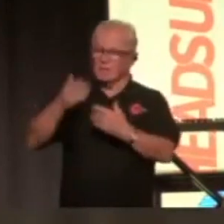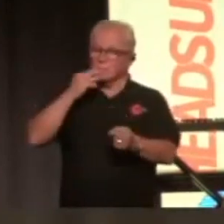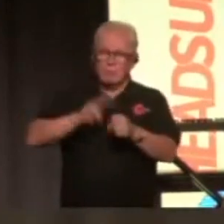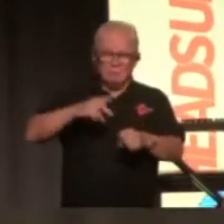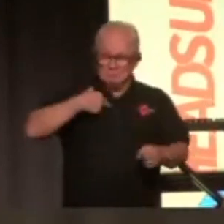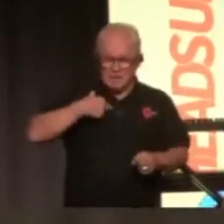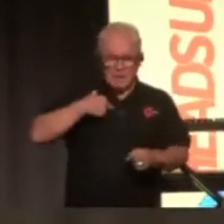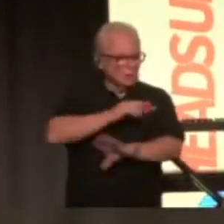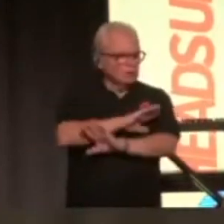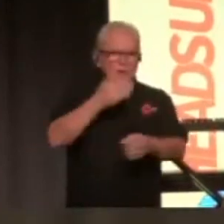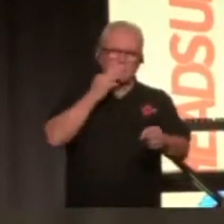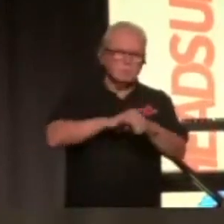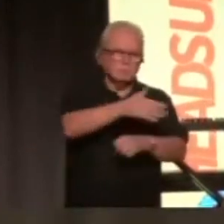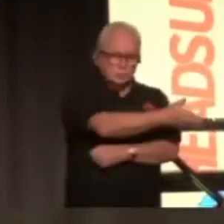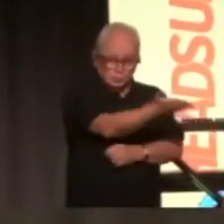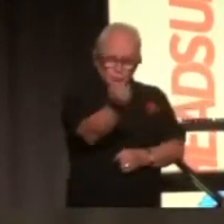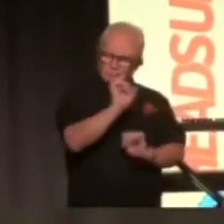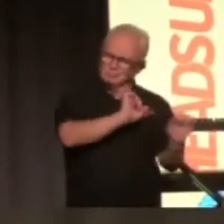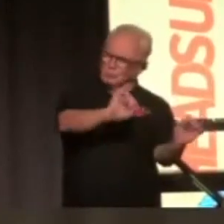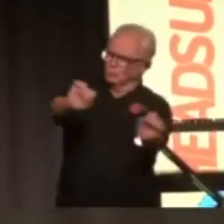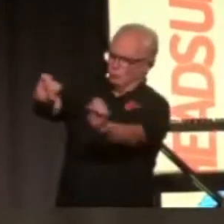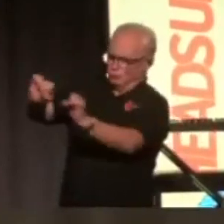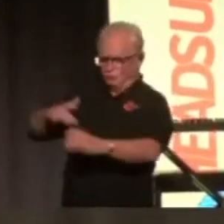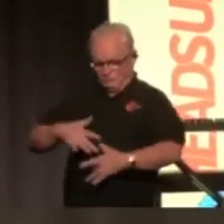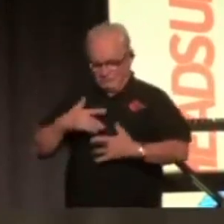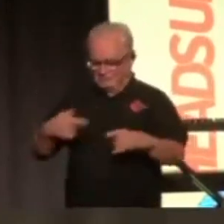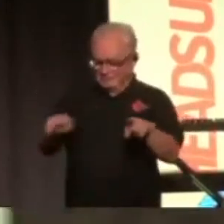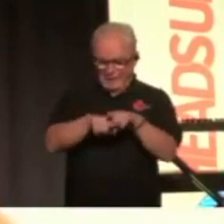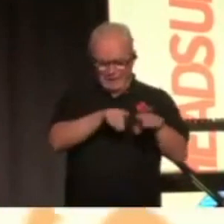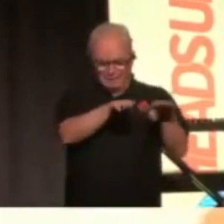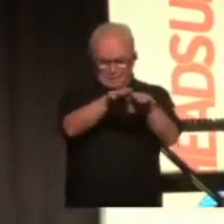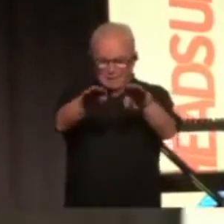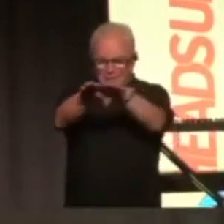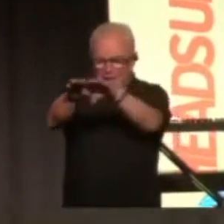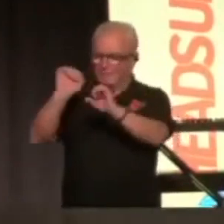did not promise you that your feelings would line up with his facts.